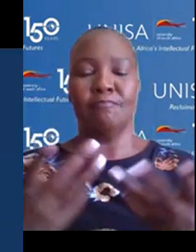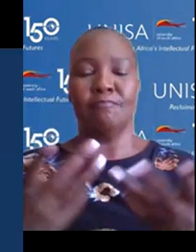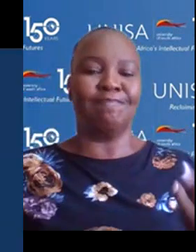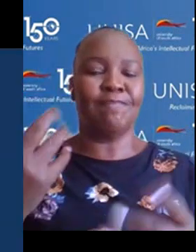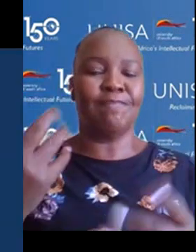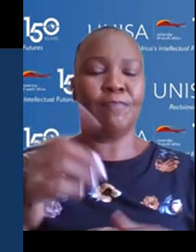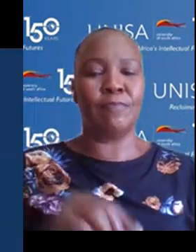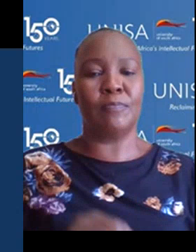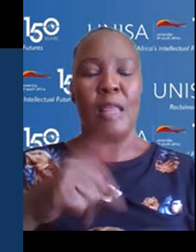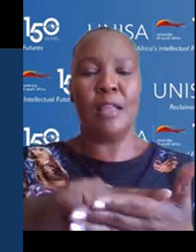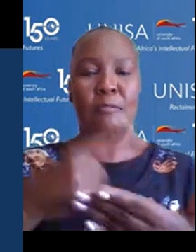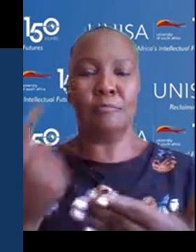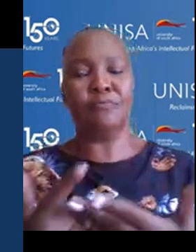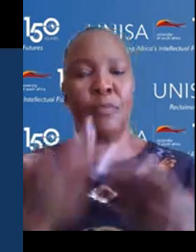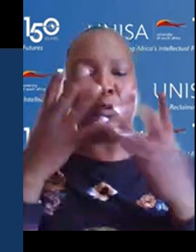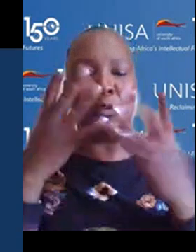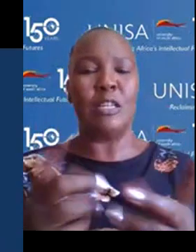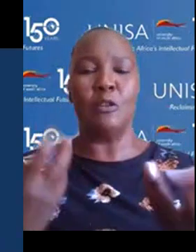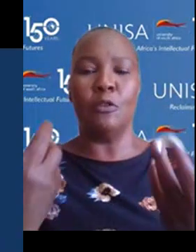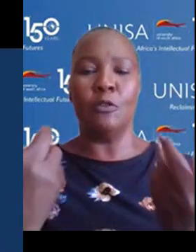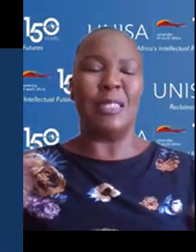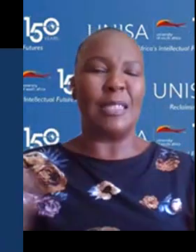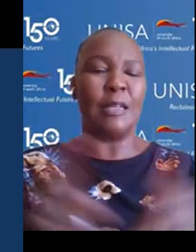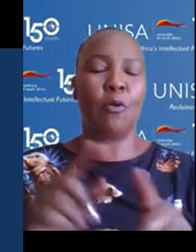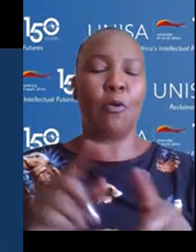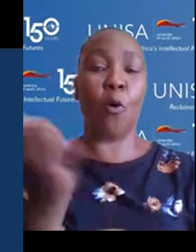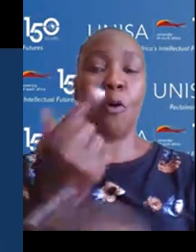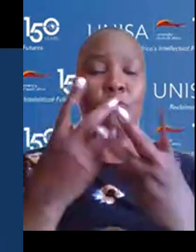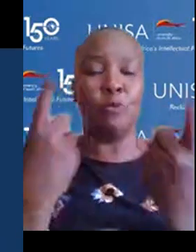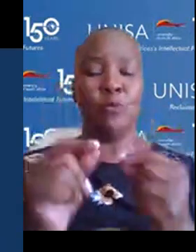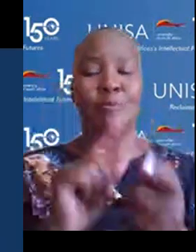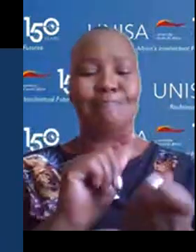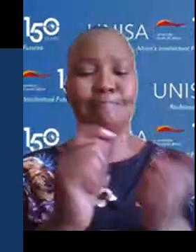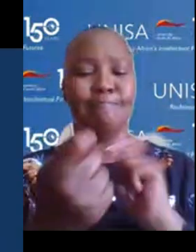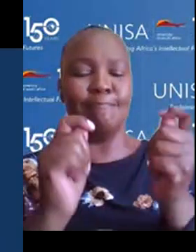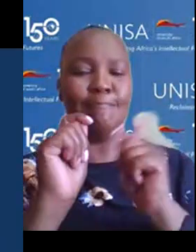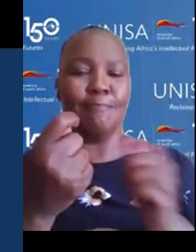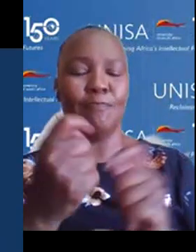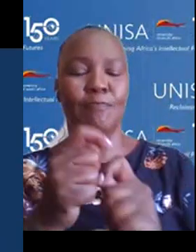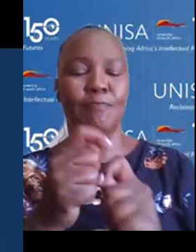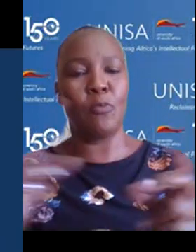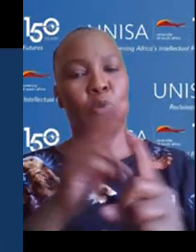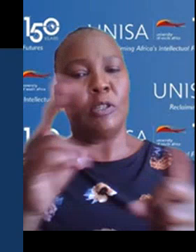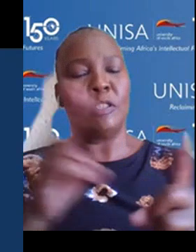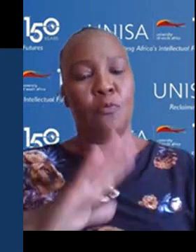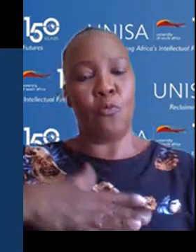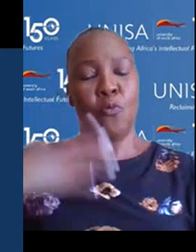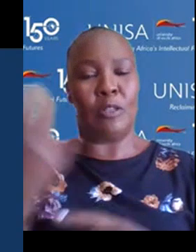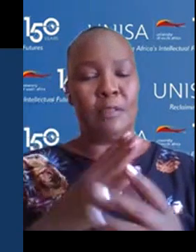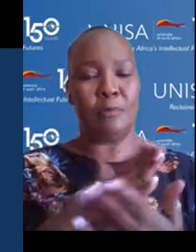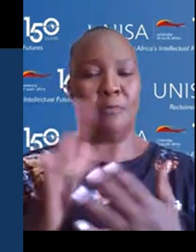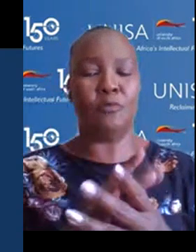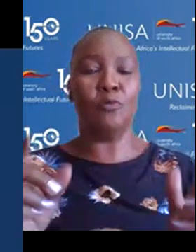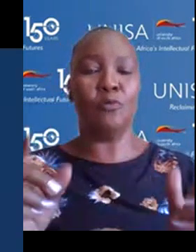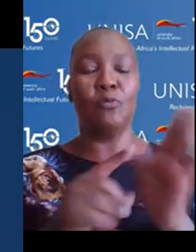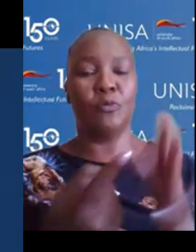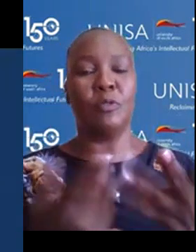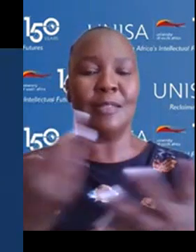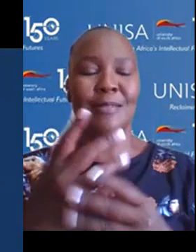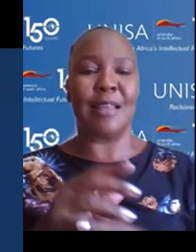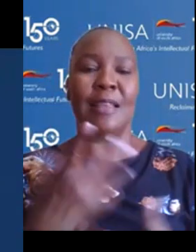laptops, students do the same, or everyone does the same. We all change things to make it look like the way we want it to look. So that's the whole idea